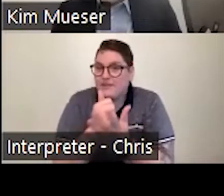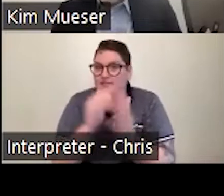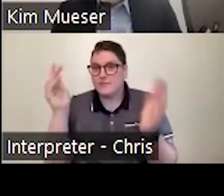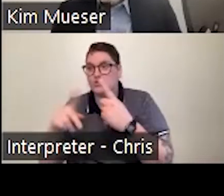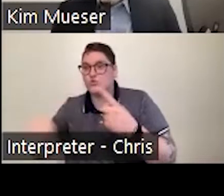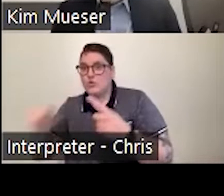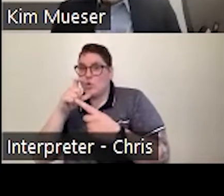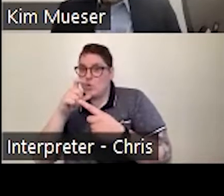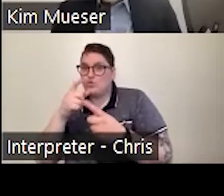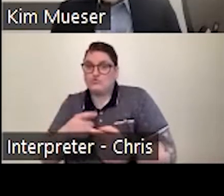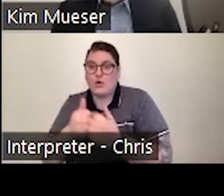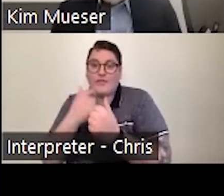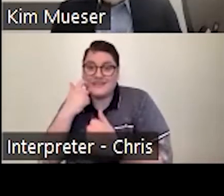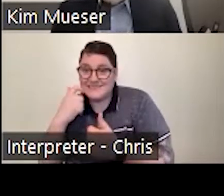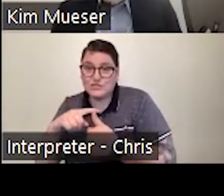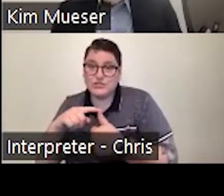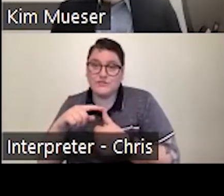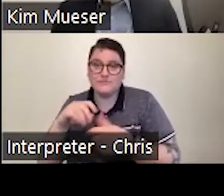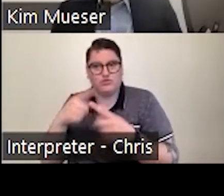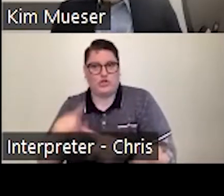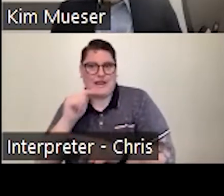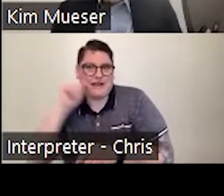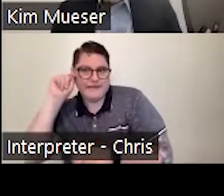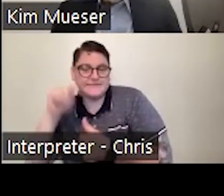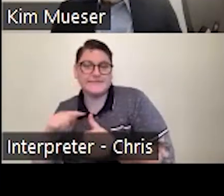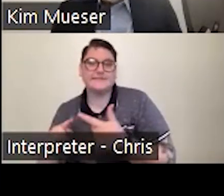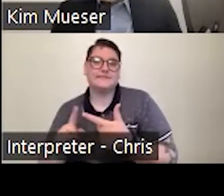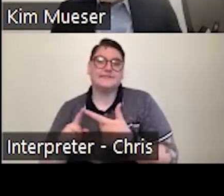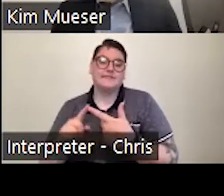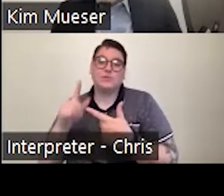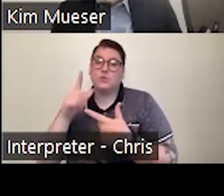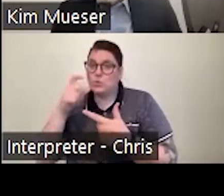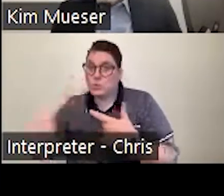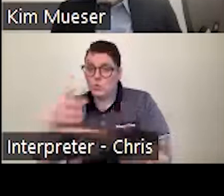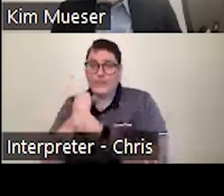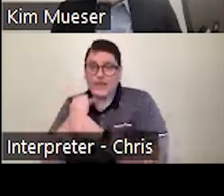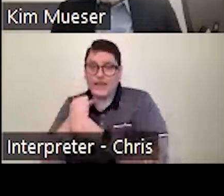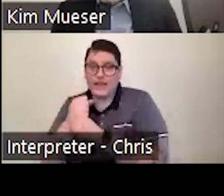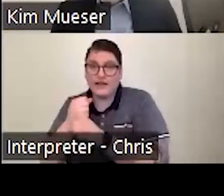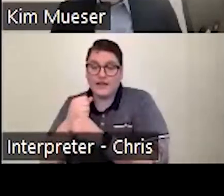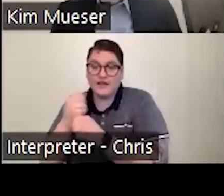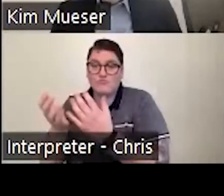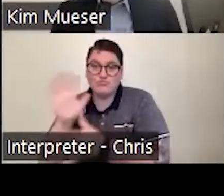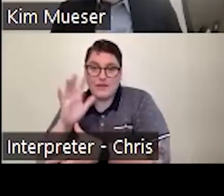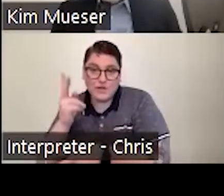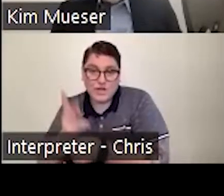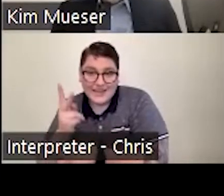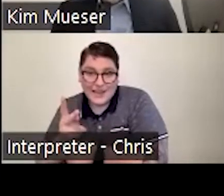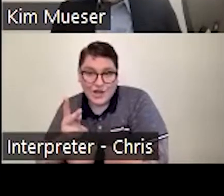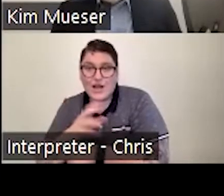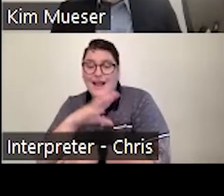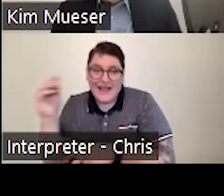with addiction, in adolescents, in people receiving primary care, and that it's also